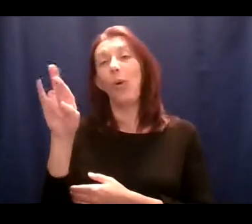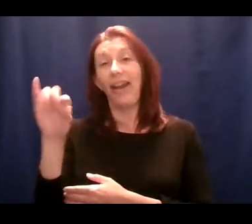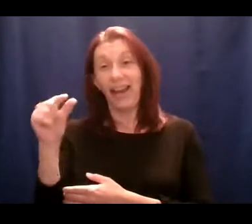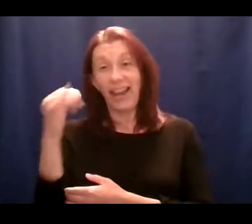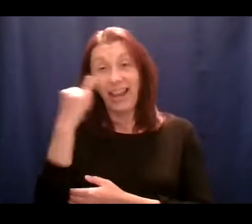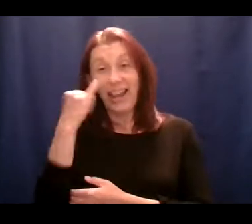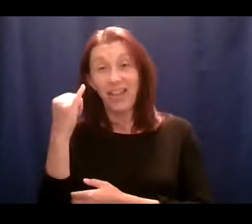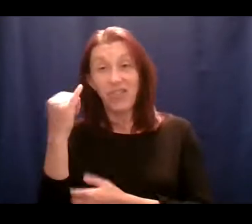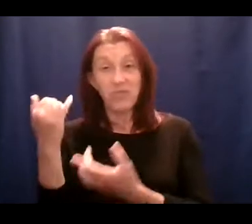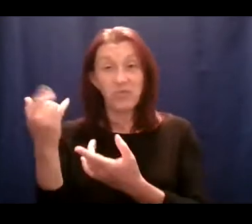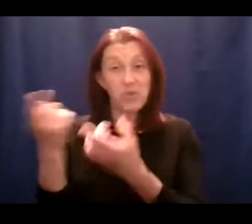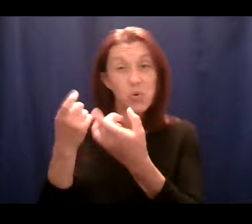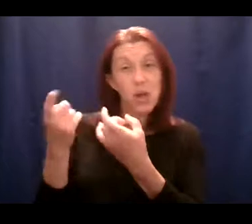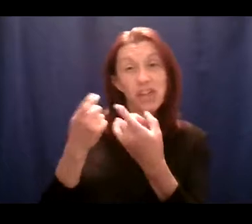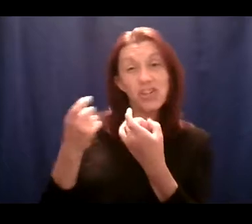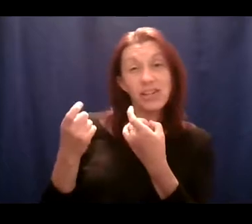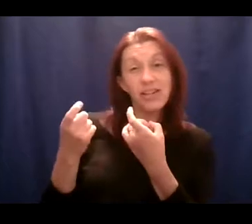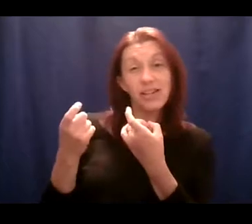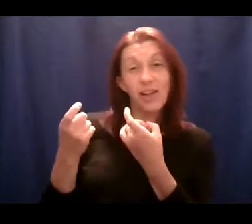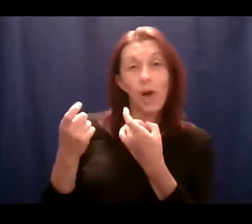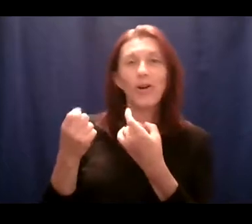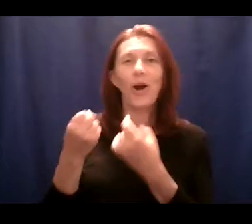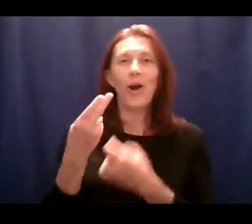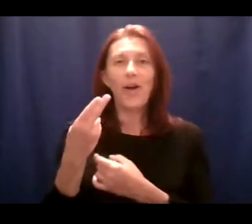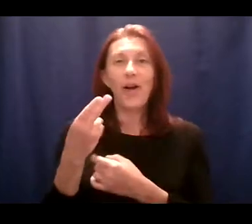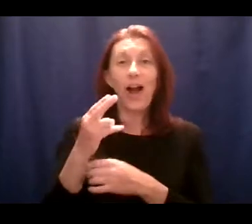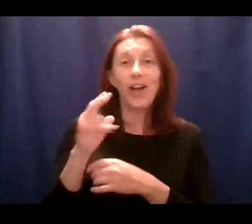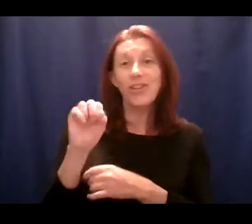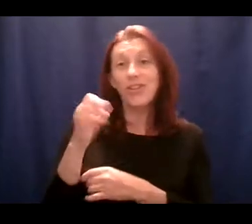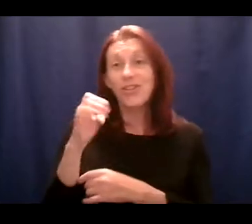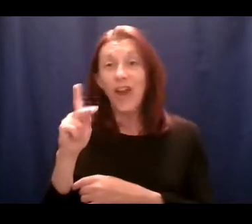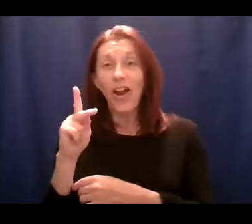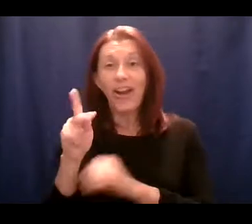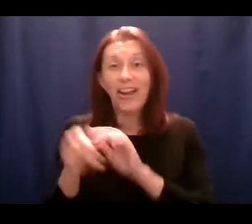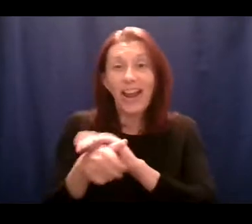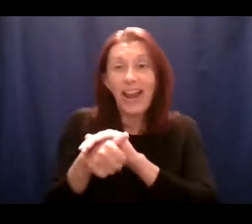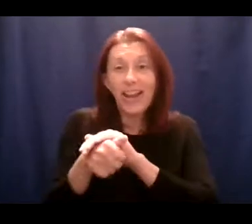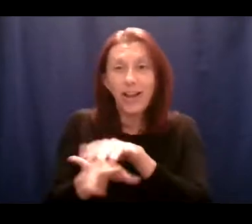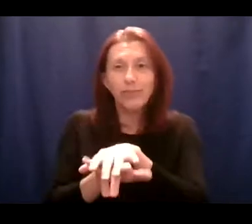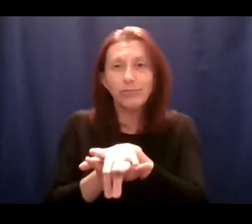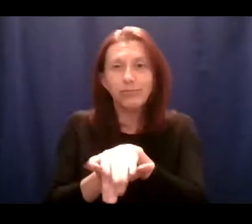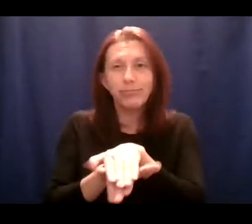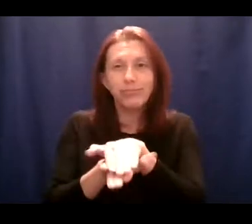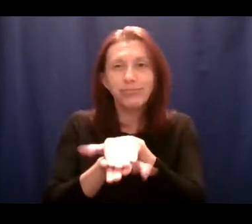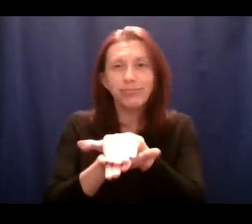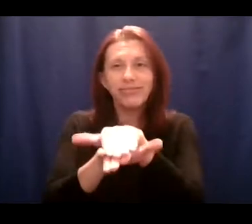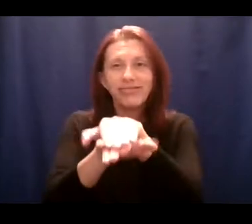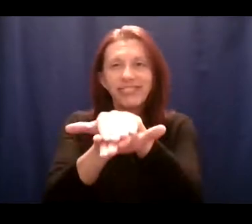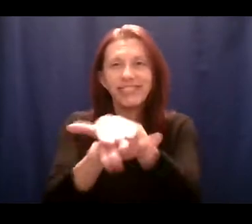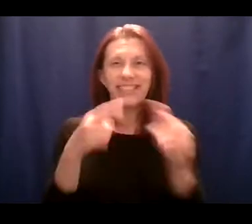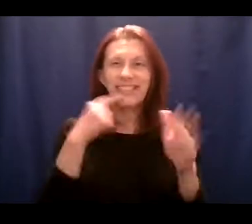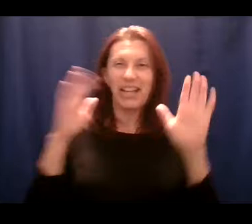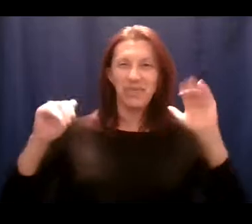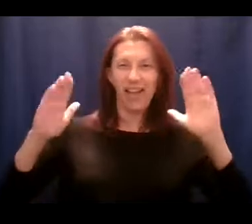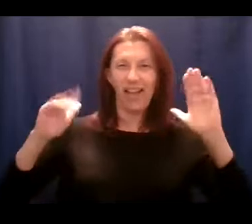our zebra shark and our sea turtle are giving us a nice little fin and flipper goodbye. Thank you so much for